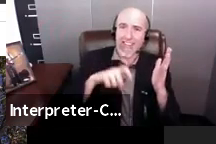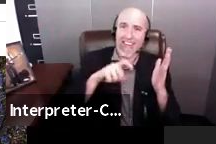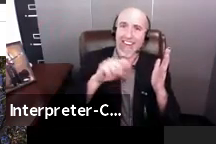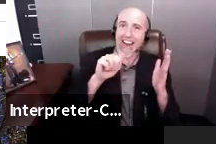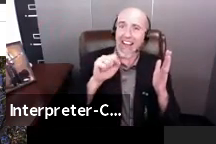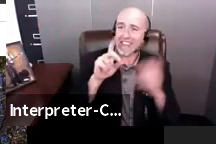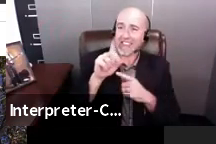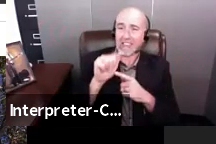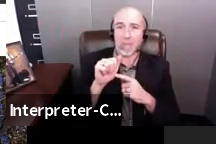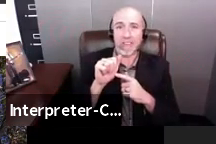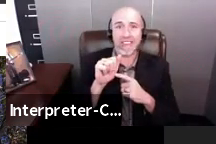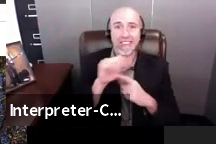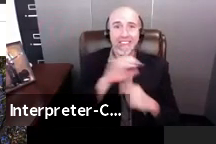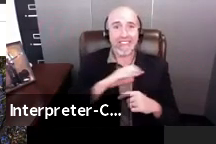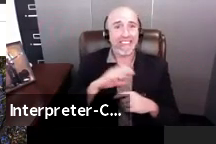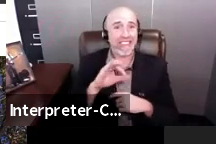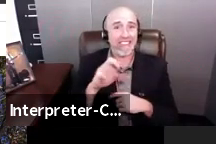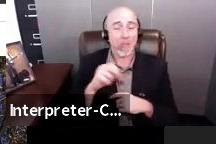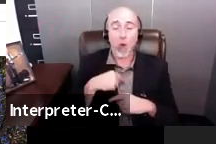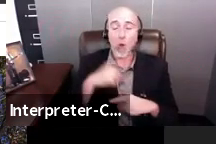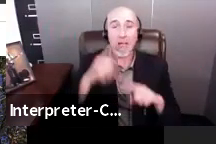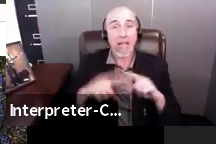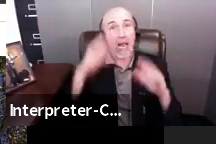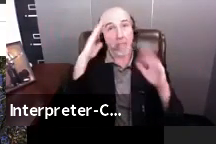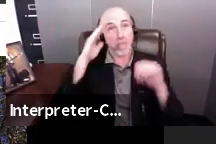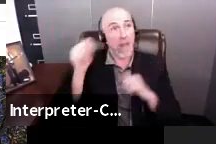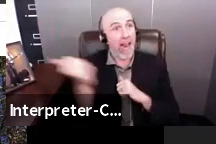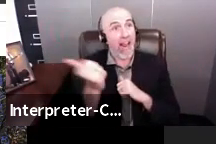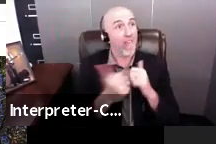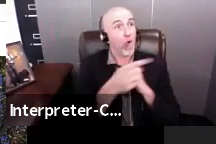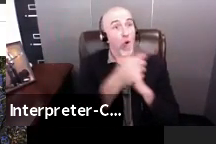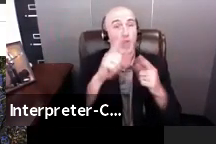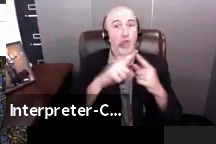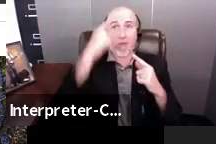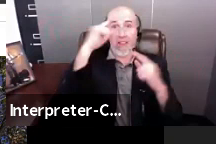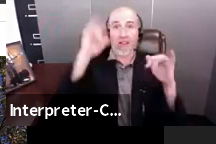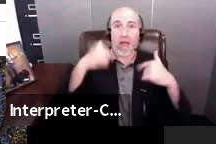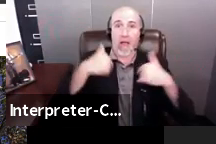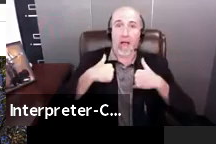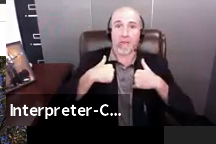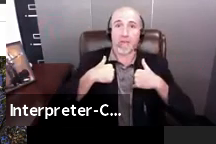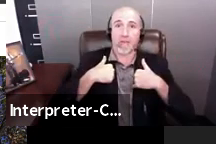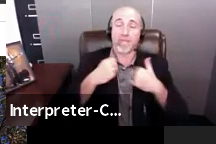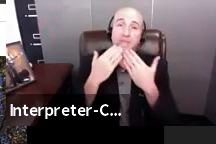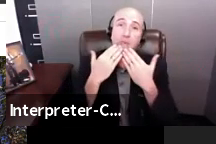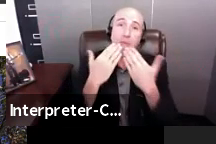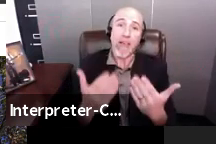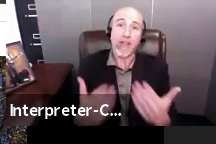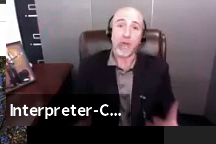because we can't expect able folks to always think like us. Thank you.